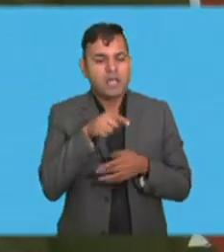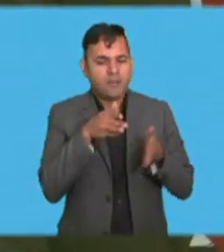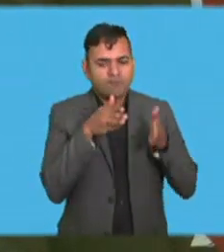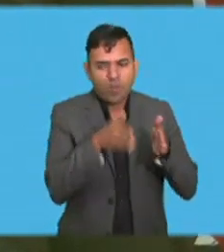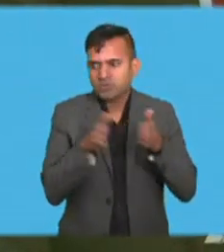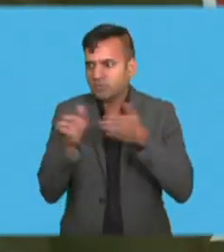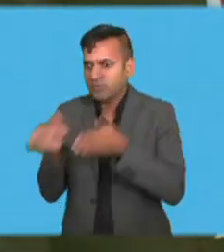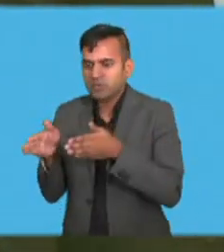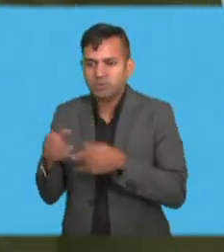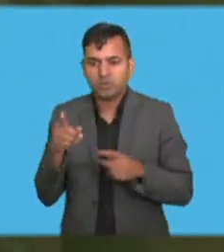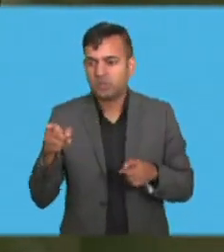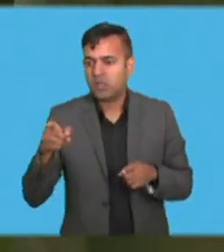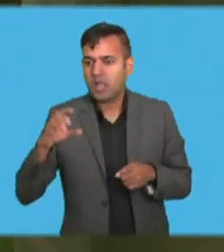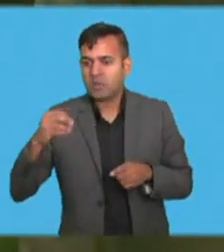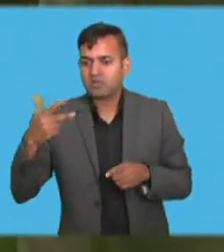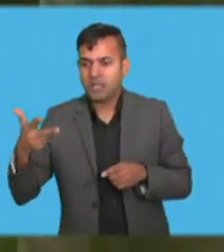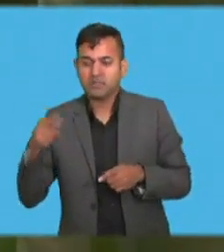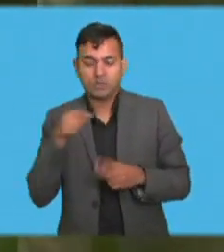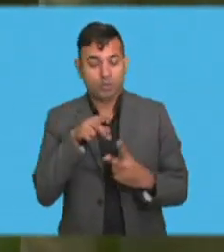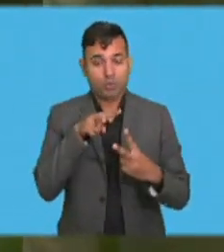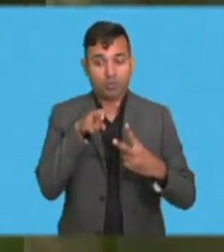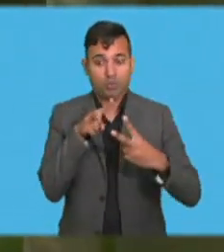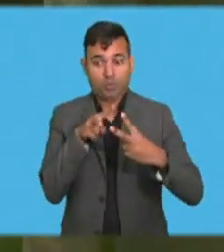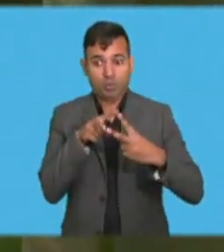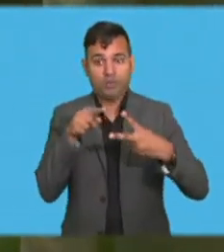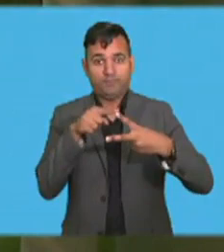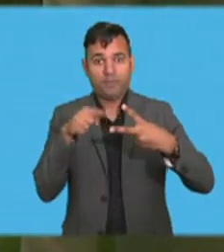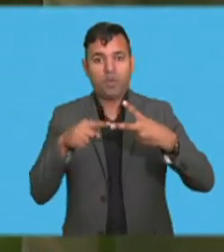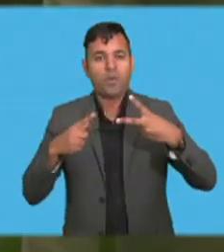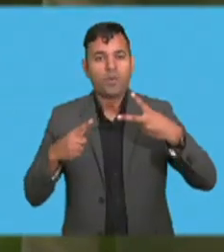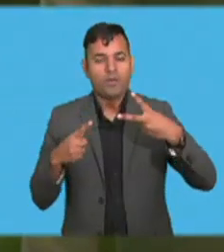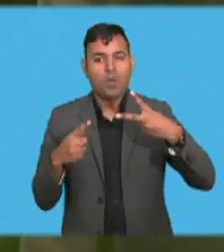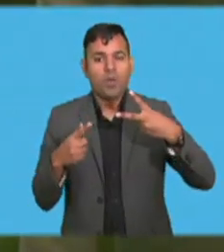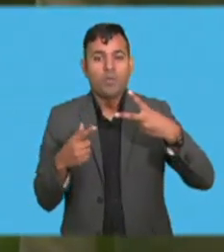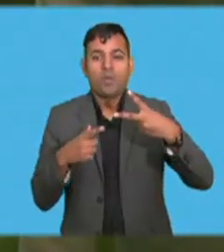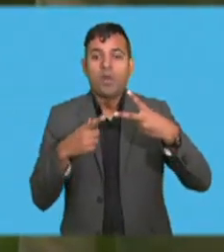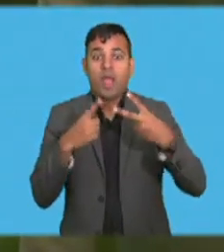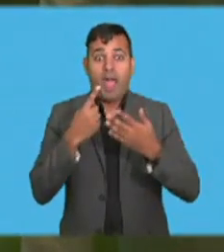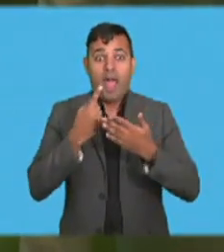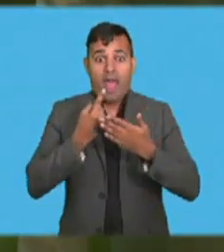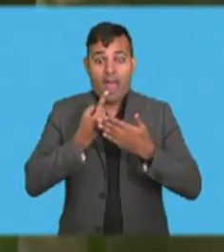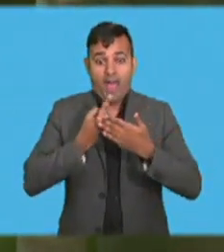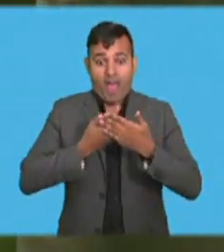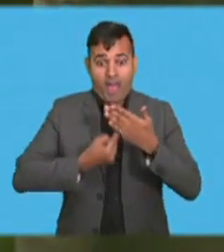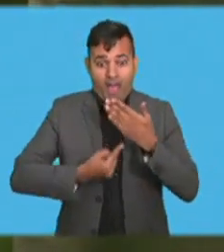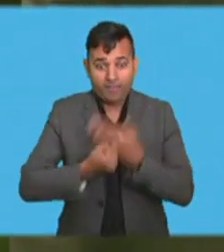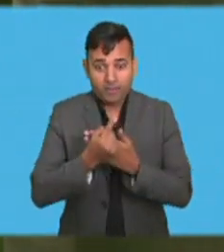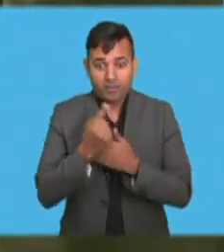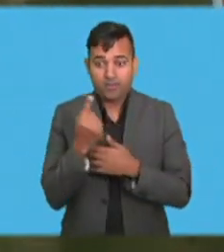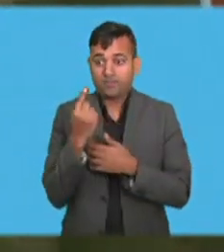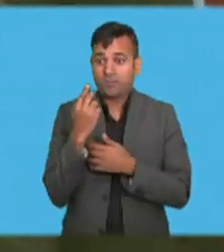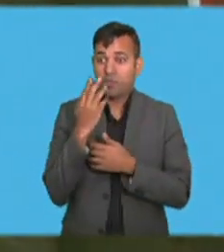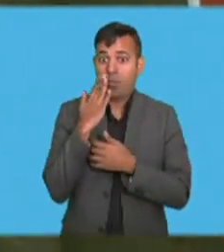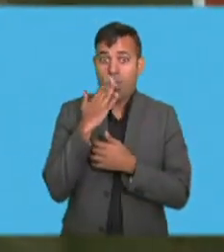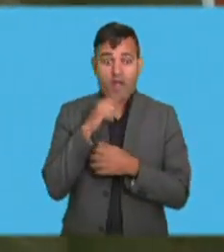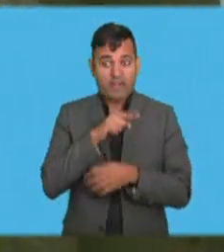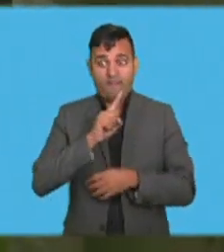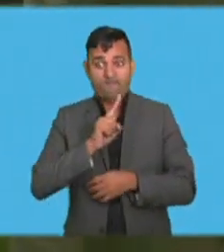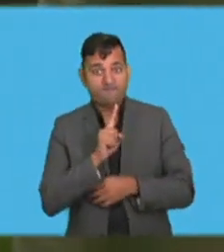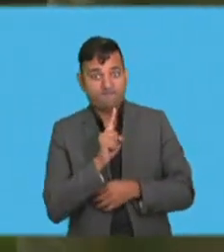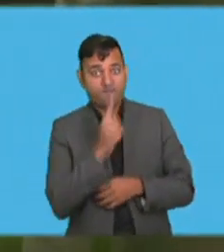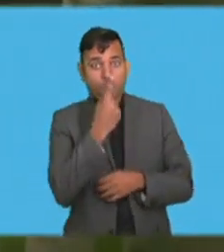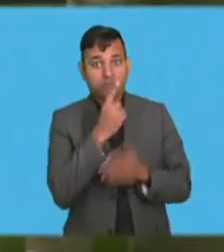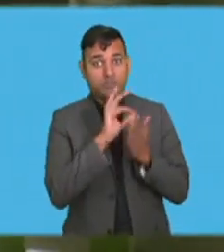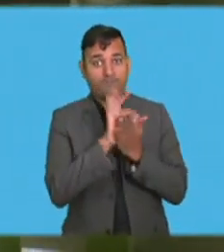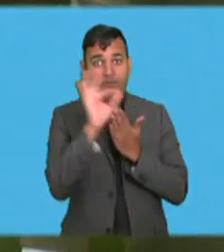Foxtrot respectively. And this was occurring from the period from the 1st to the 9th of February. And